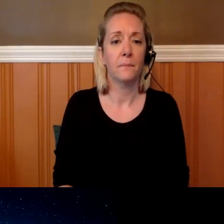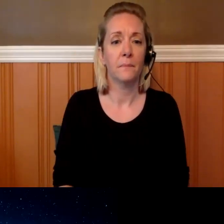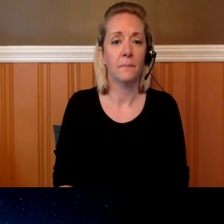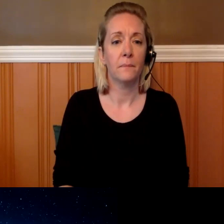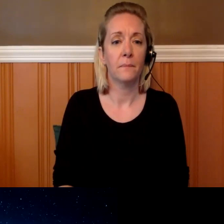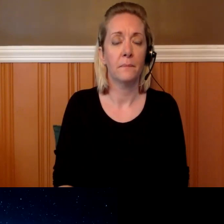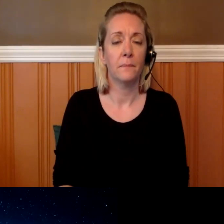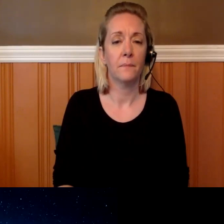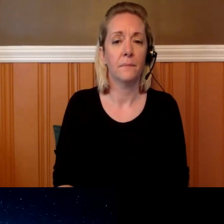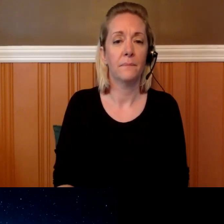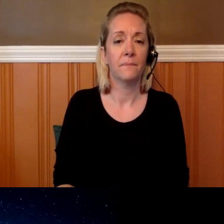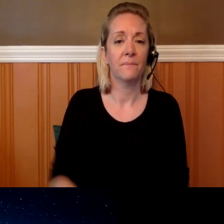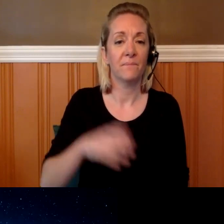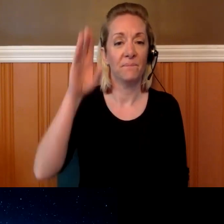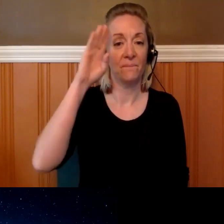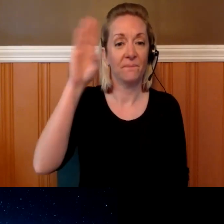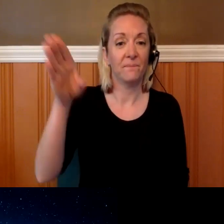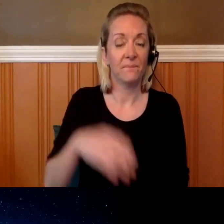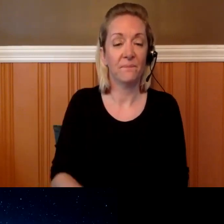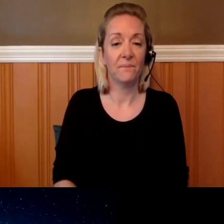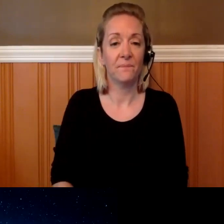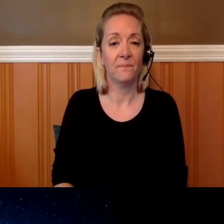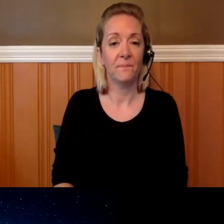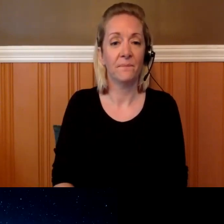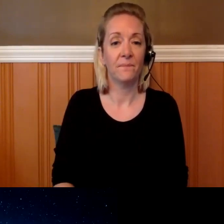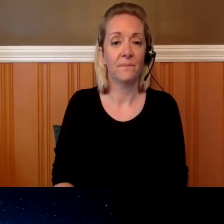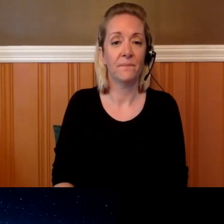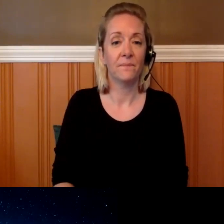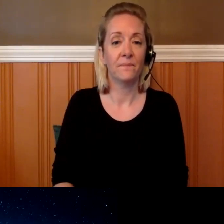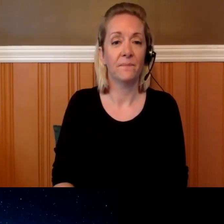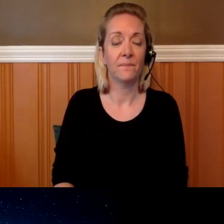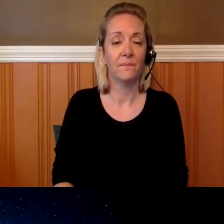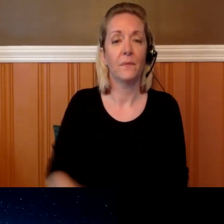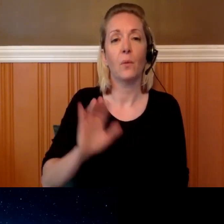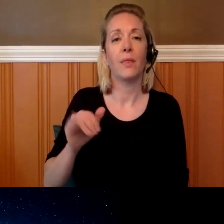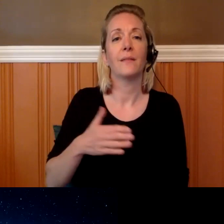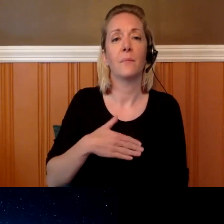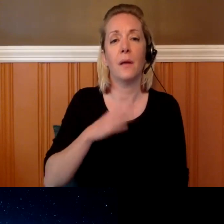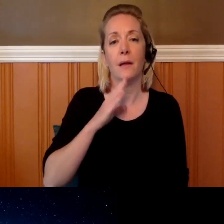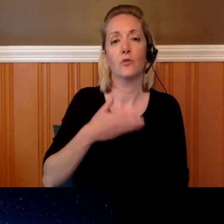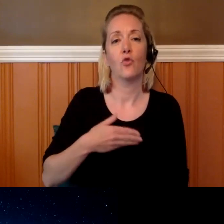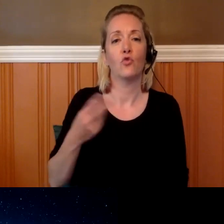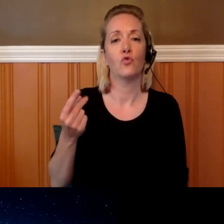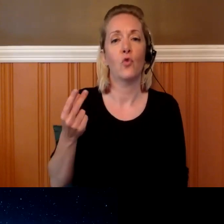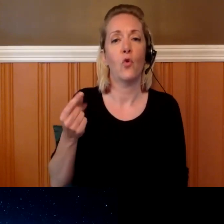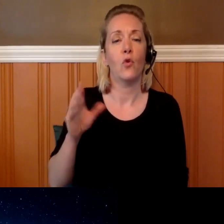Hi, Sandra. Hi. Who is Yeah, this? that's just my daughter's dog. So I just kind of put him up because he's kind of cute to look at. So